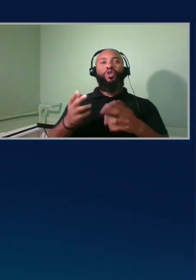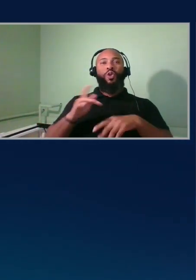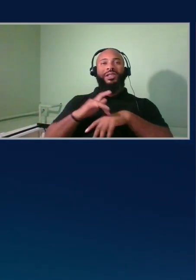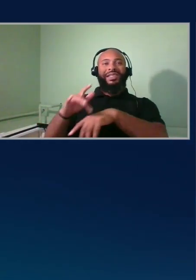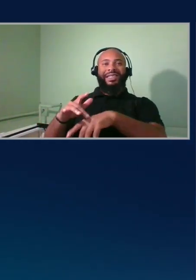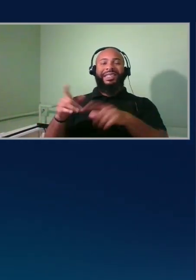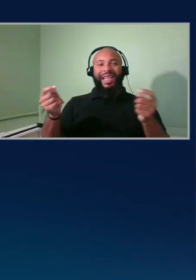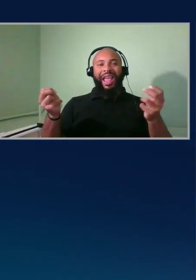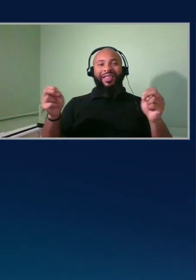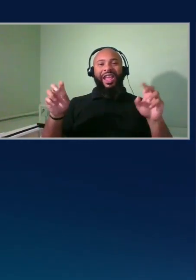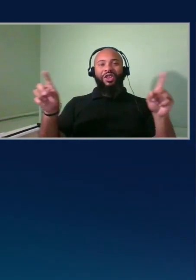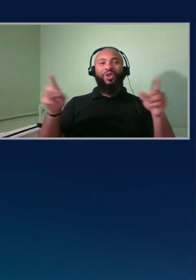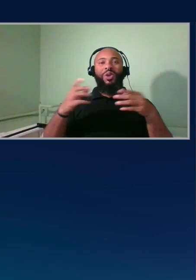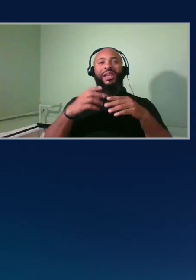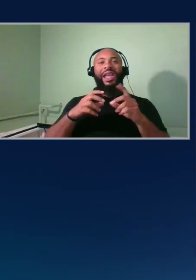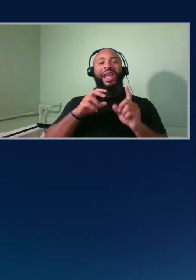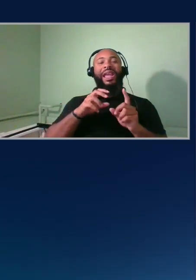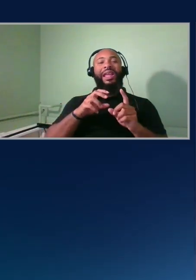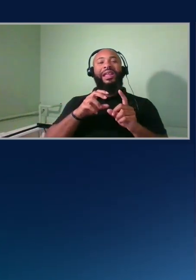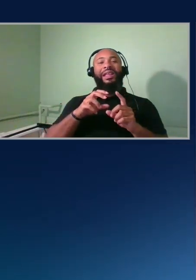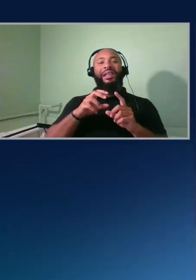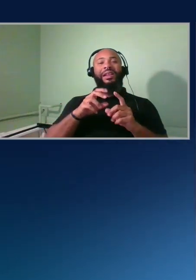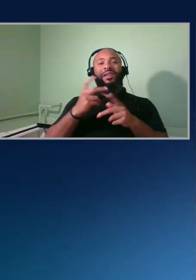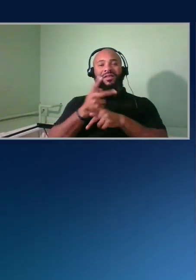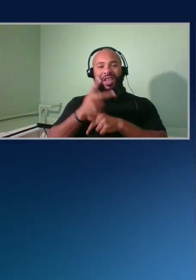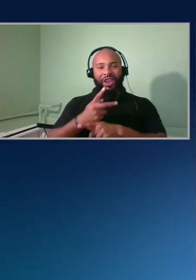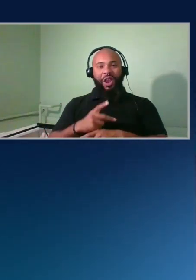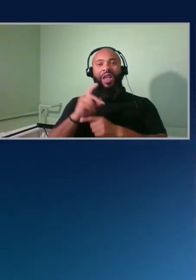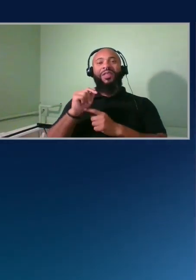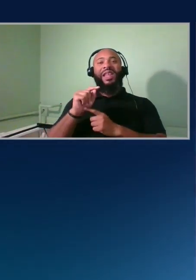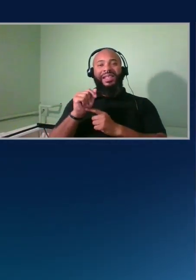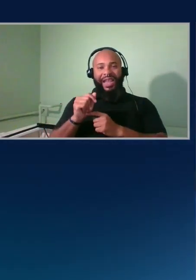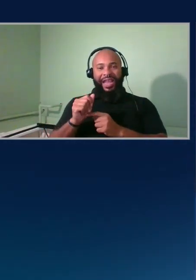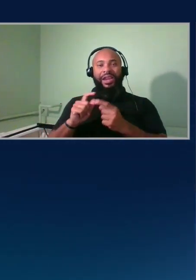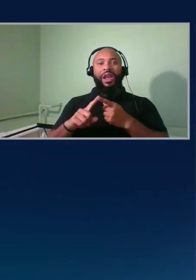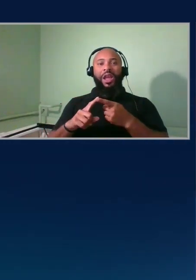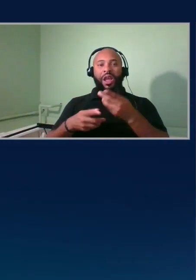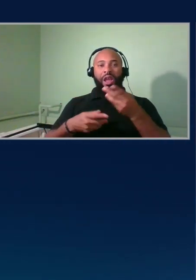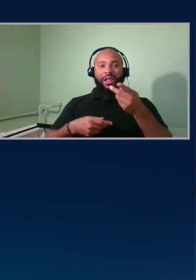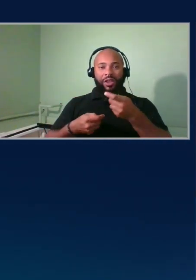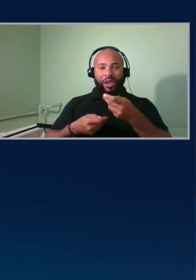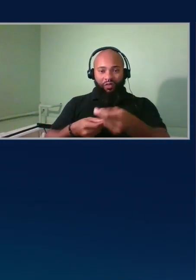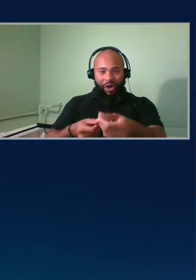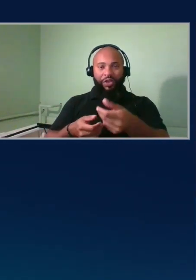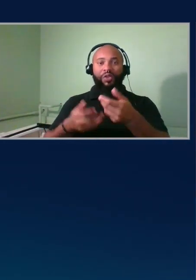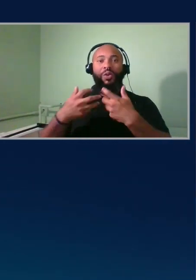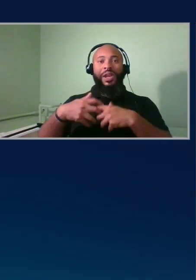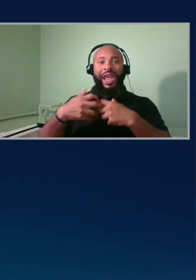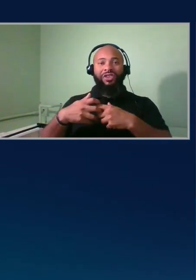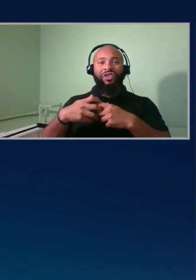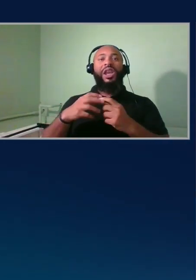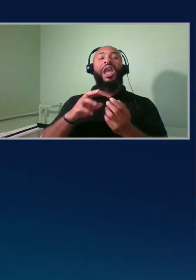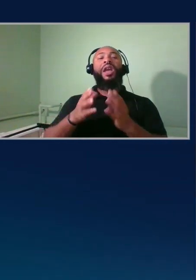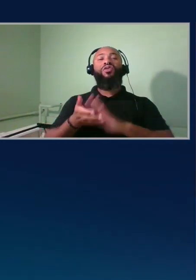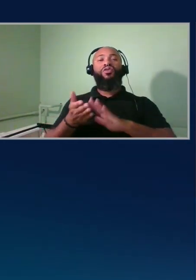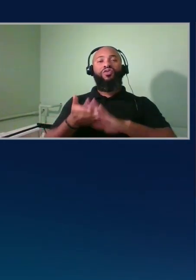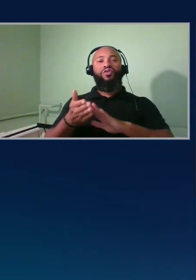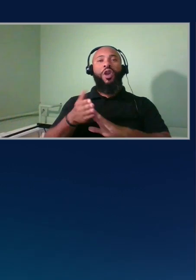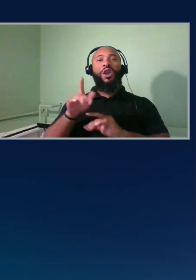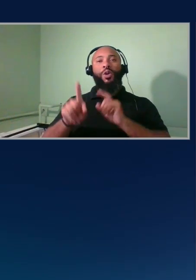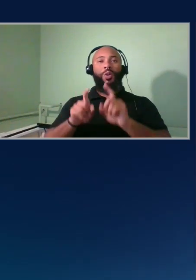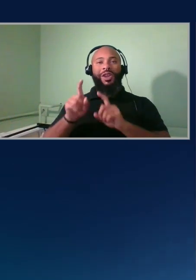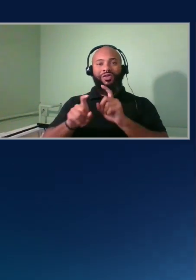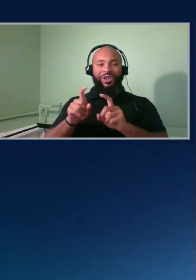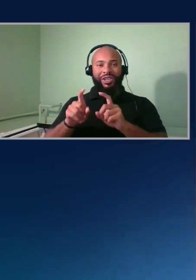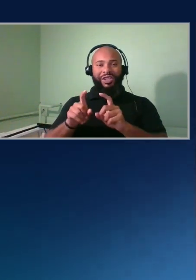and then load it into an engine where you can run a query. So multiple sources, multiple destinations, you can do all of that